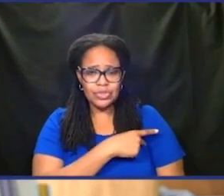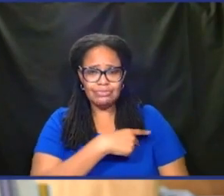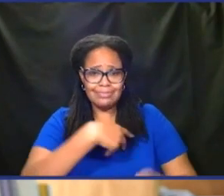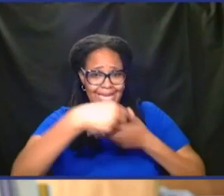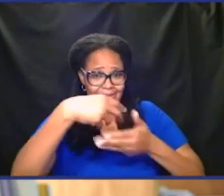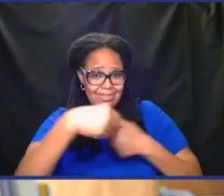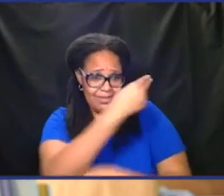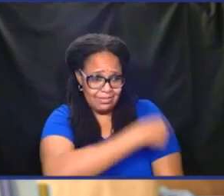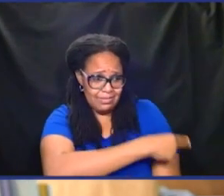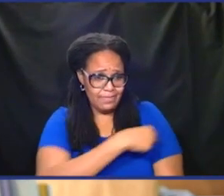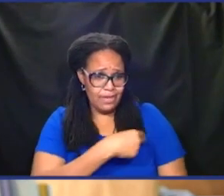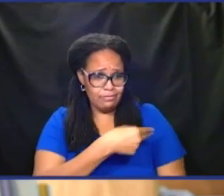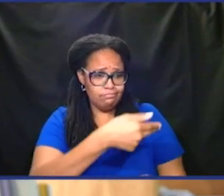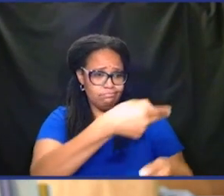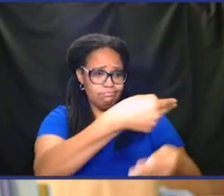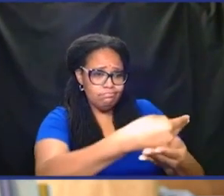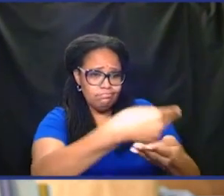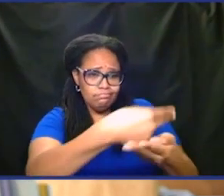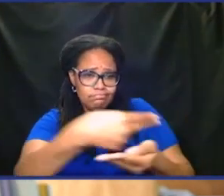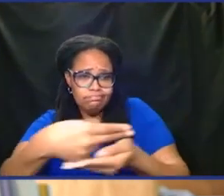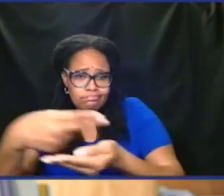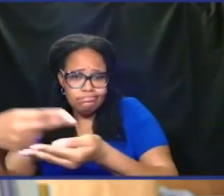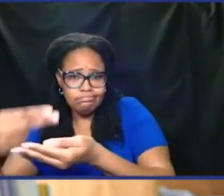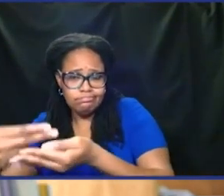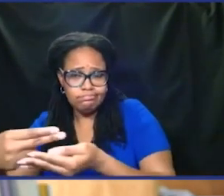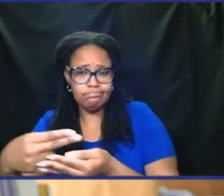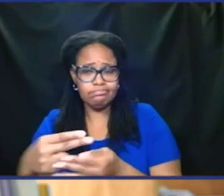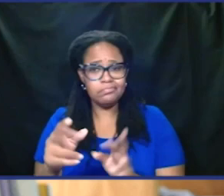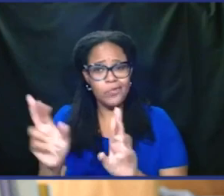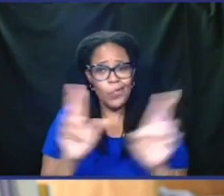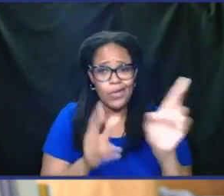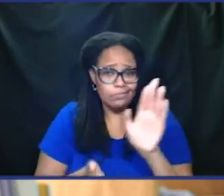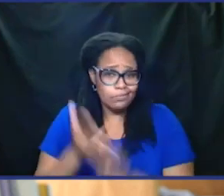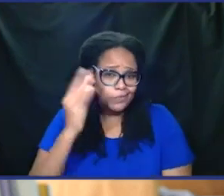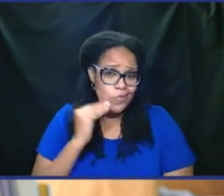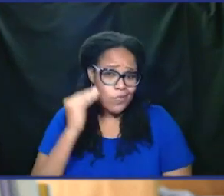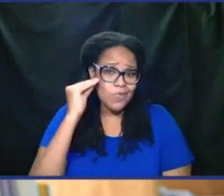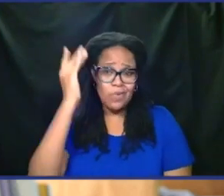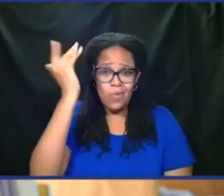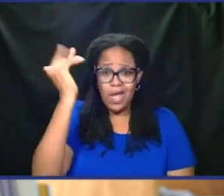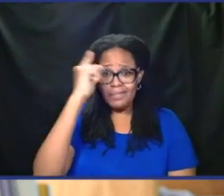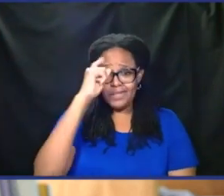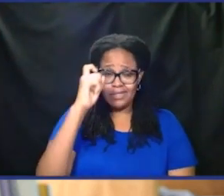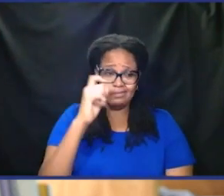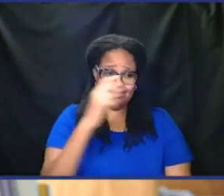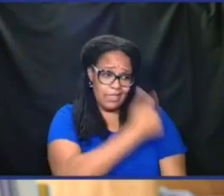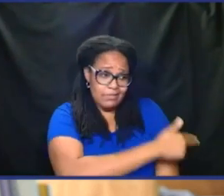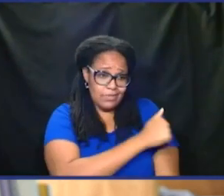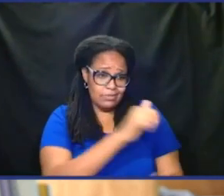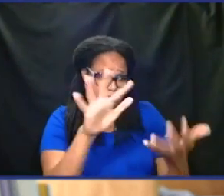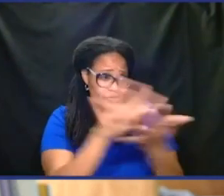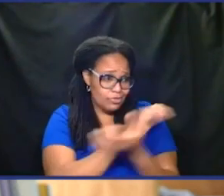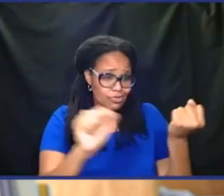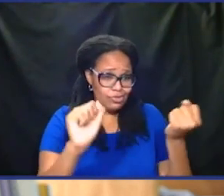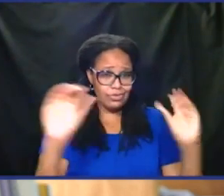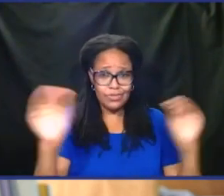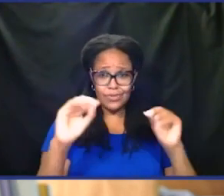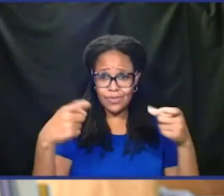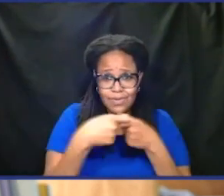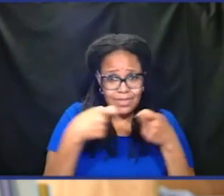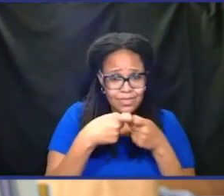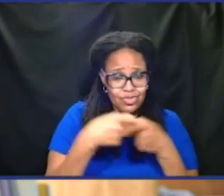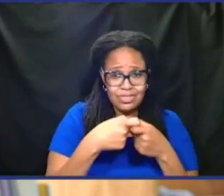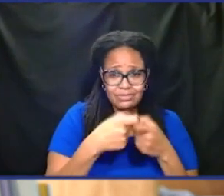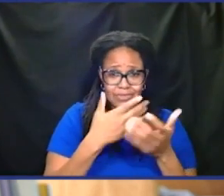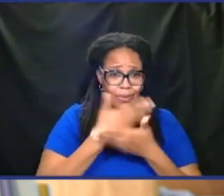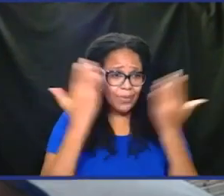lying outside of the hospital, but they were already preparing to go home because the hospital was destroyed and there's no electricity and